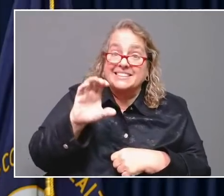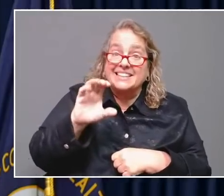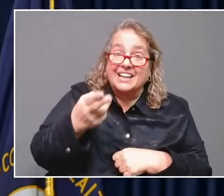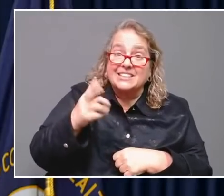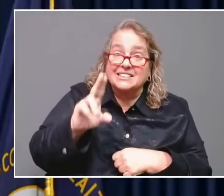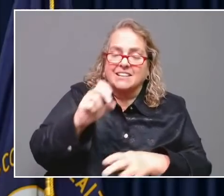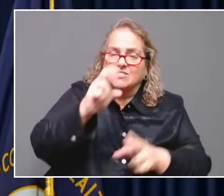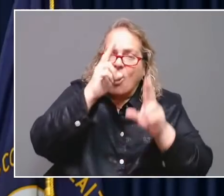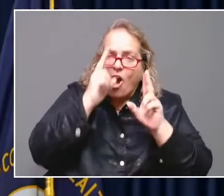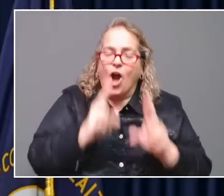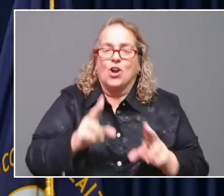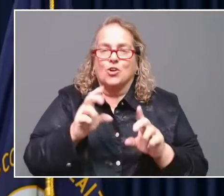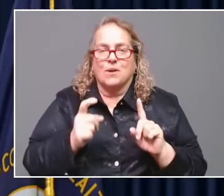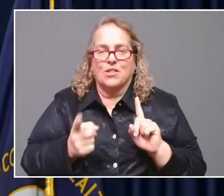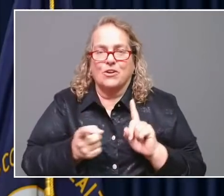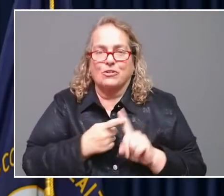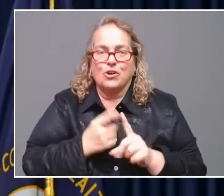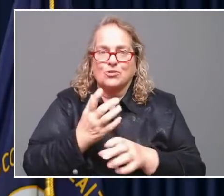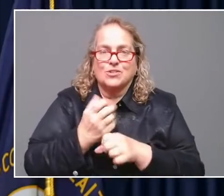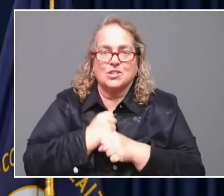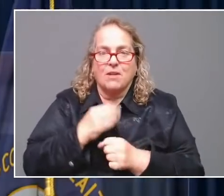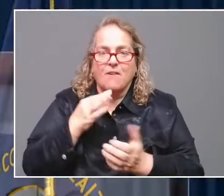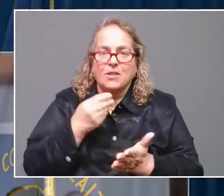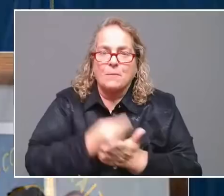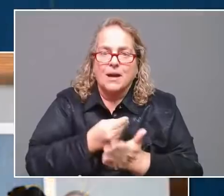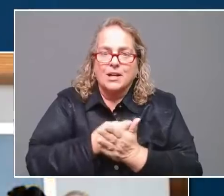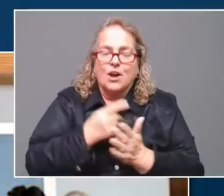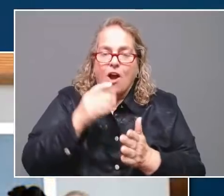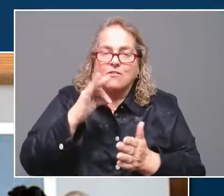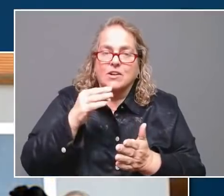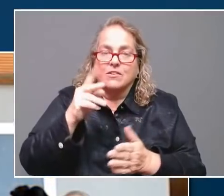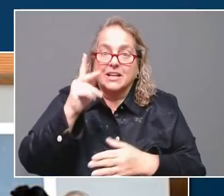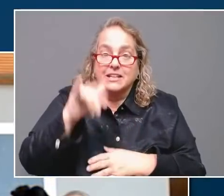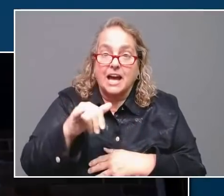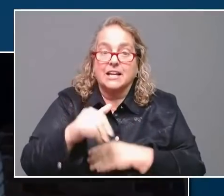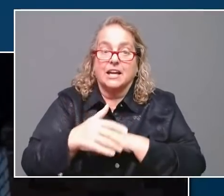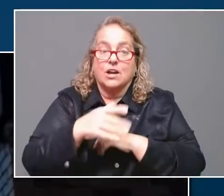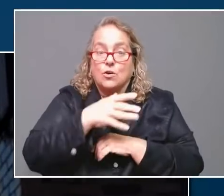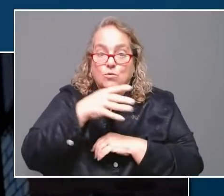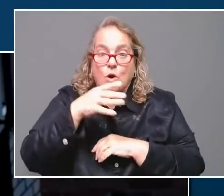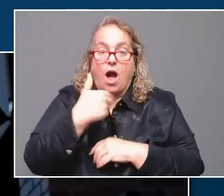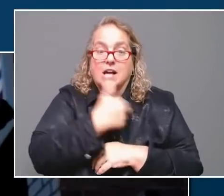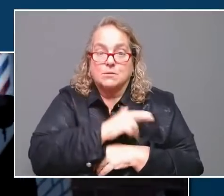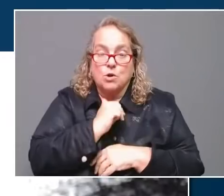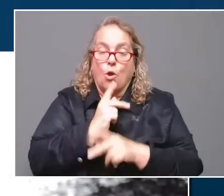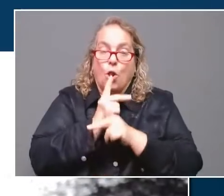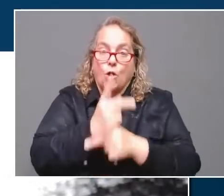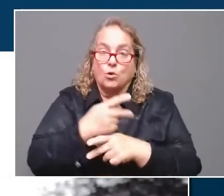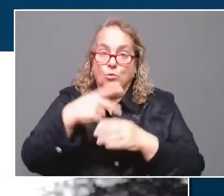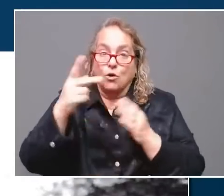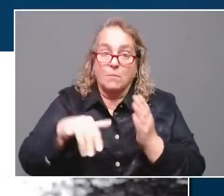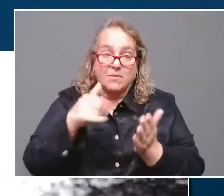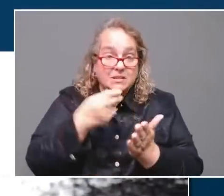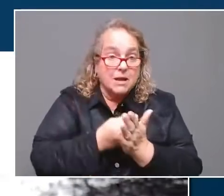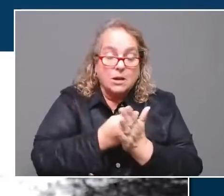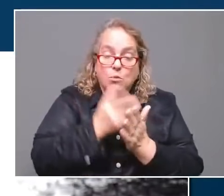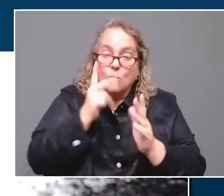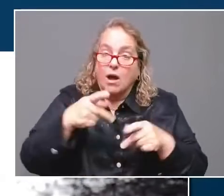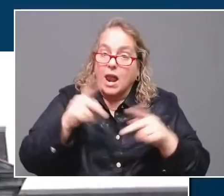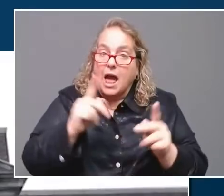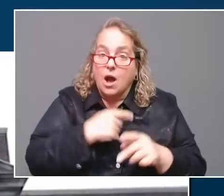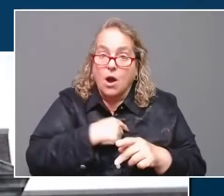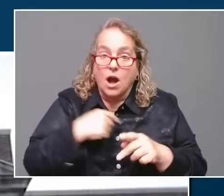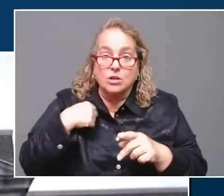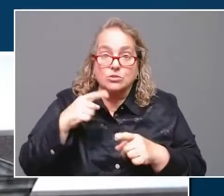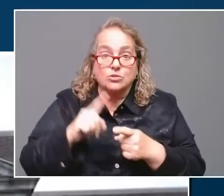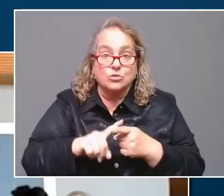recipient of the money from the Kentucky Rural Hospital Loan Program. This money will allow us to continue offering services